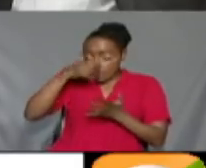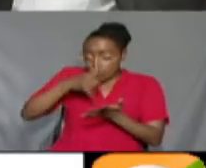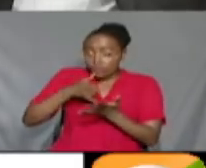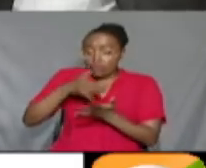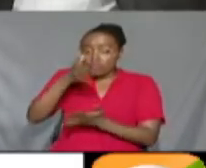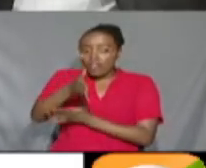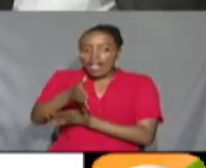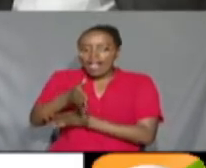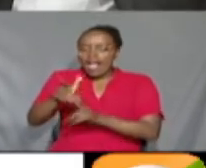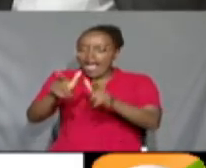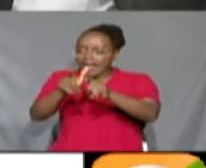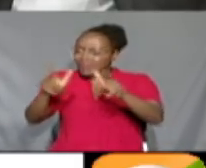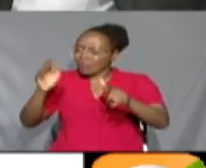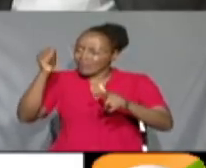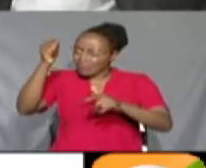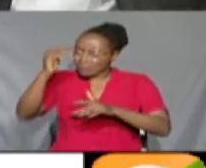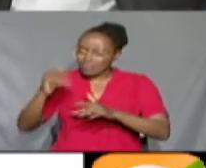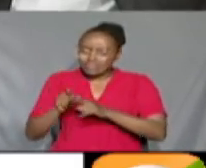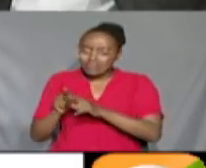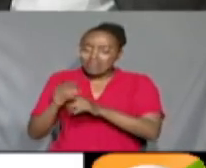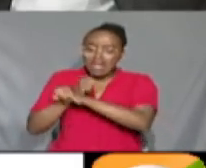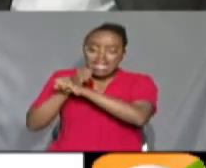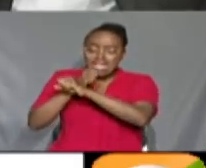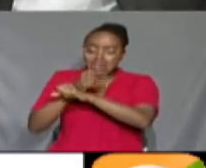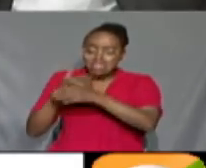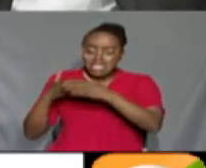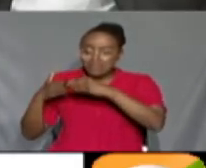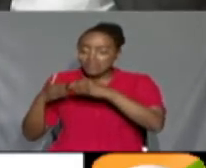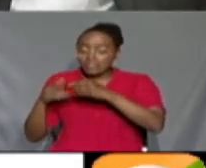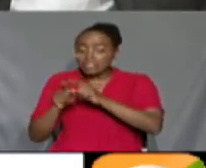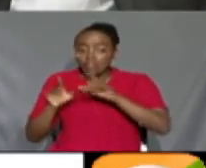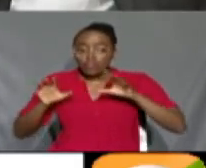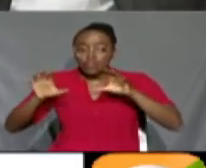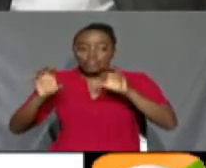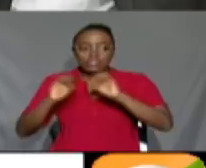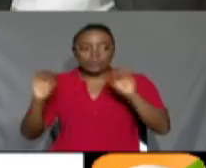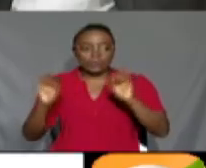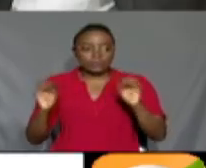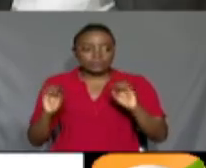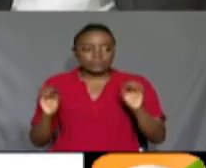let politicians not gag Kenyans. You will be playing into the hands. Let me finish.